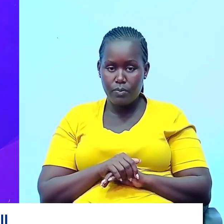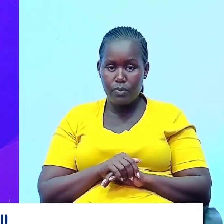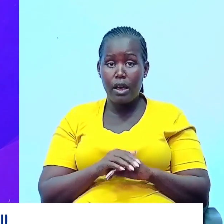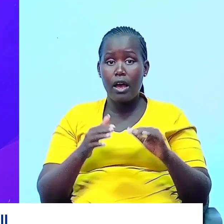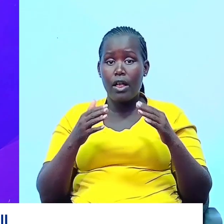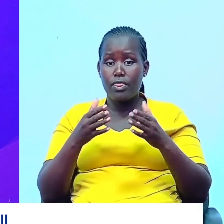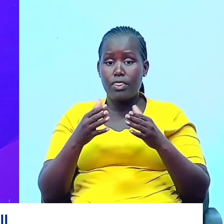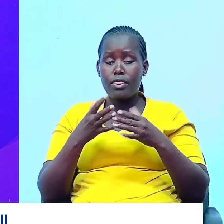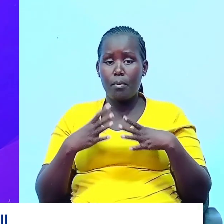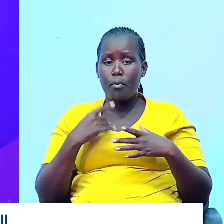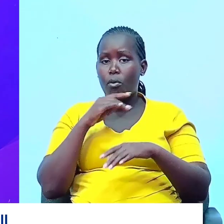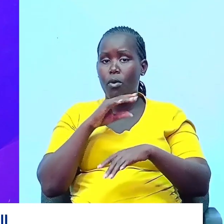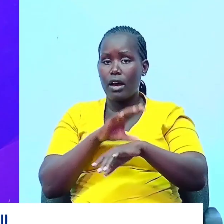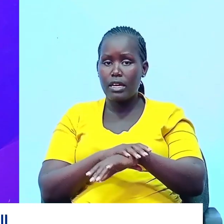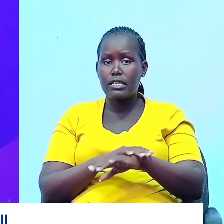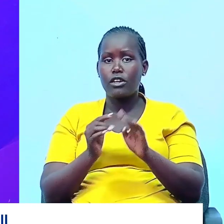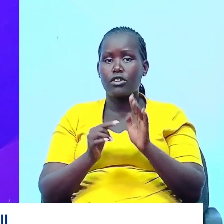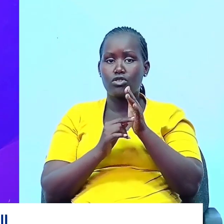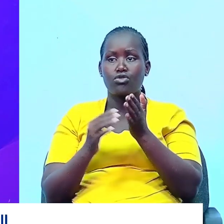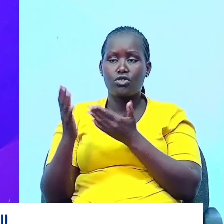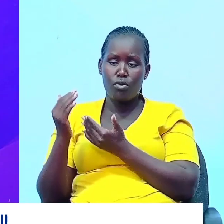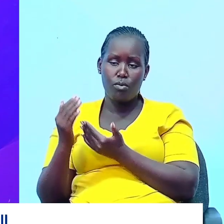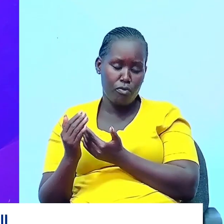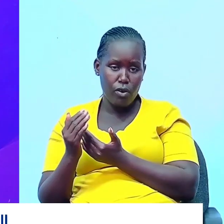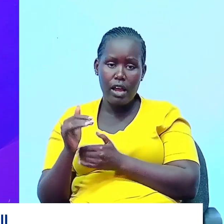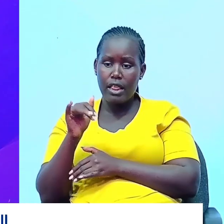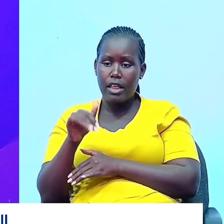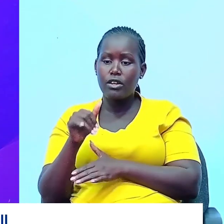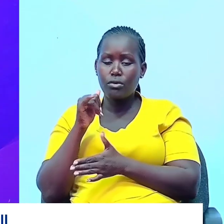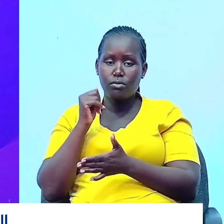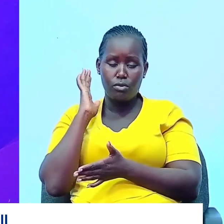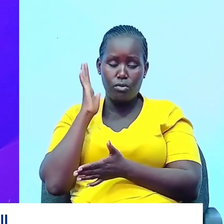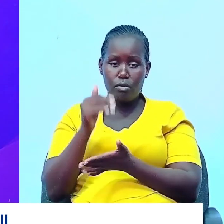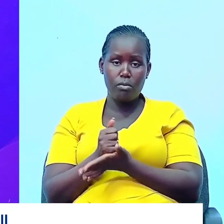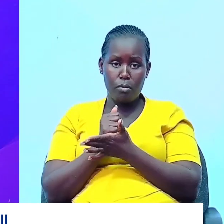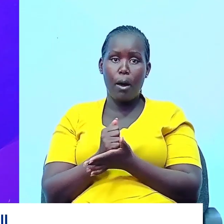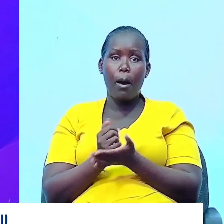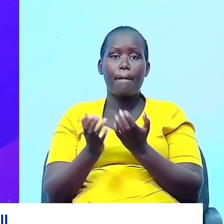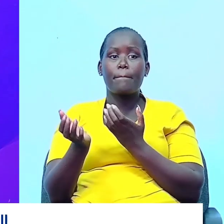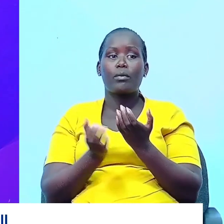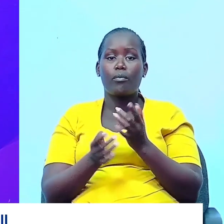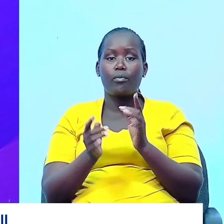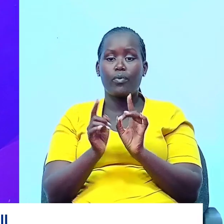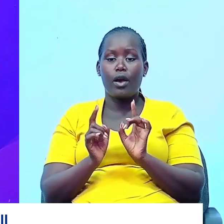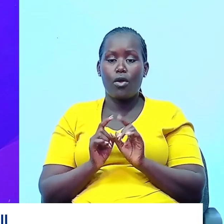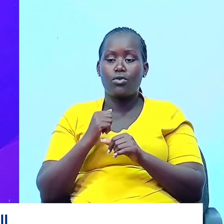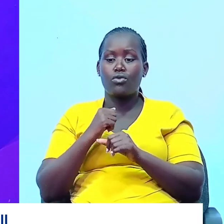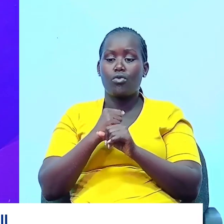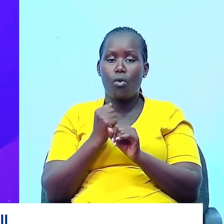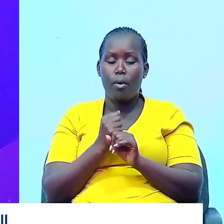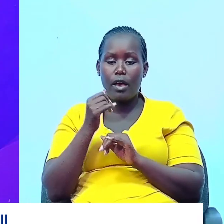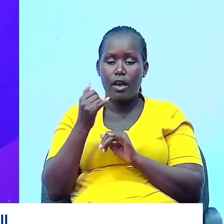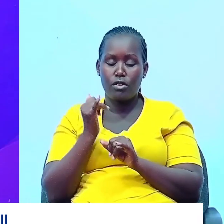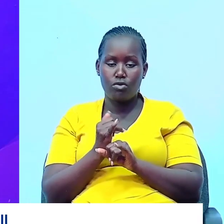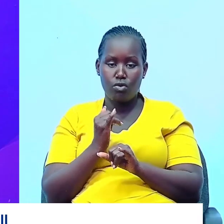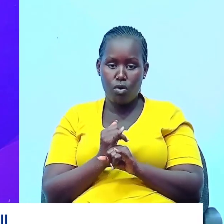Recipients expressed optimism, noting that the funds will help scale businesses and create jobs, contributing